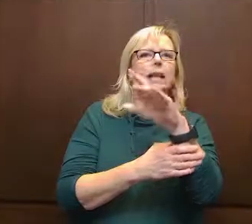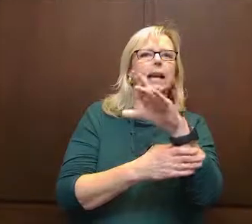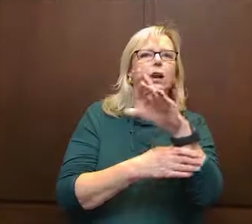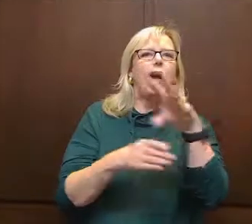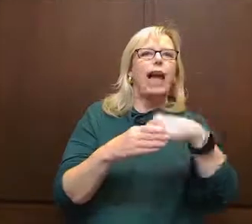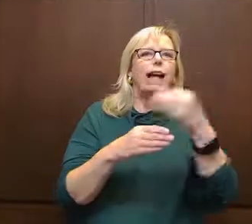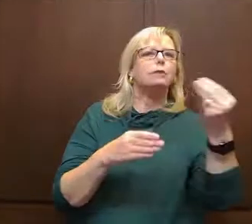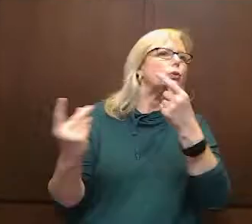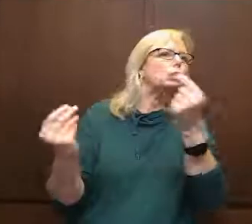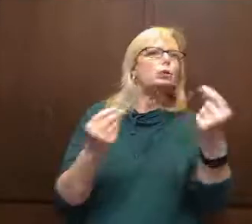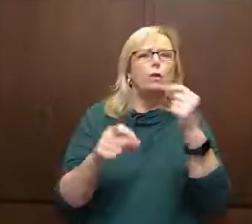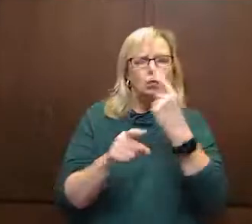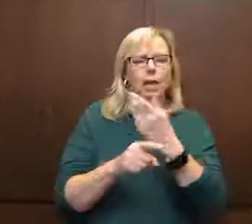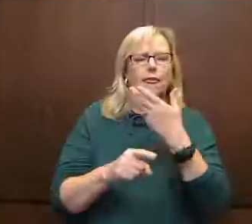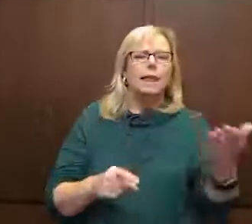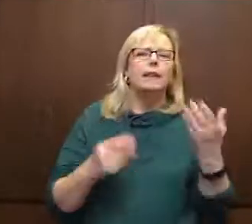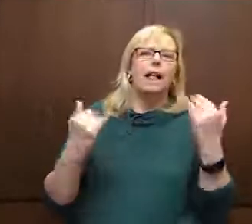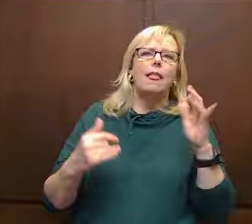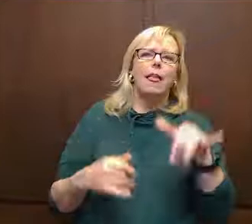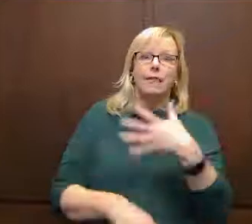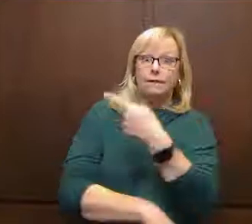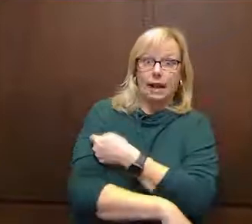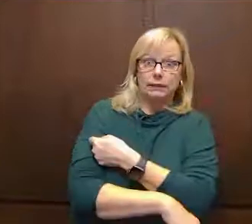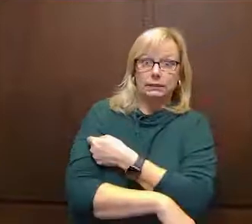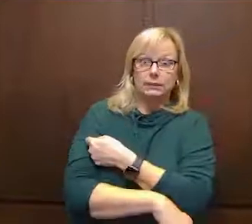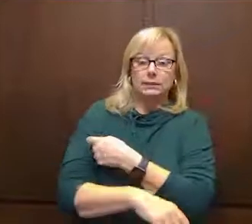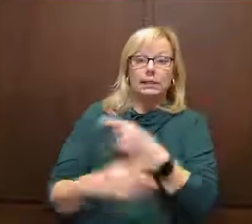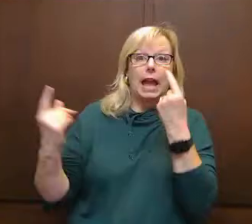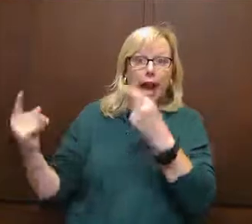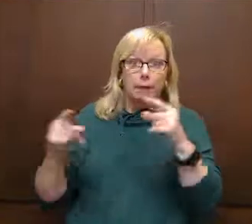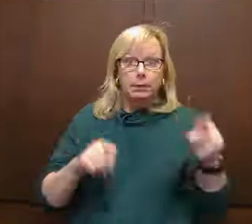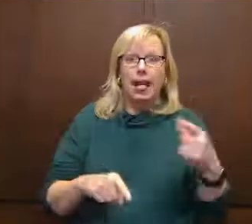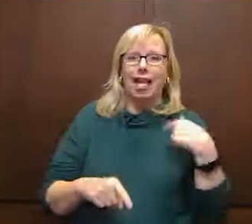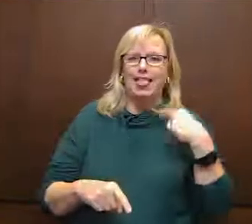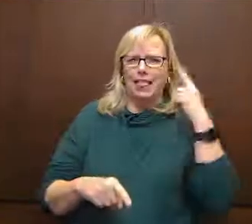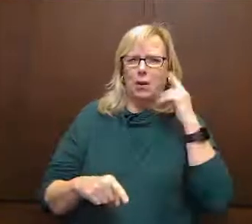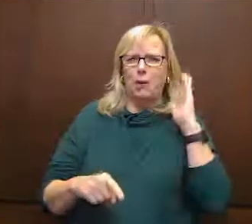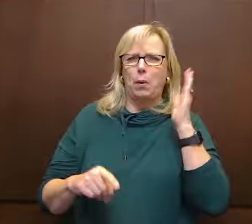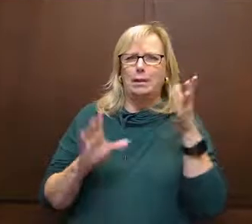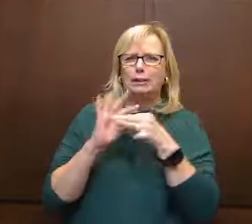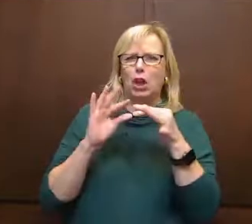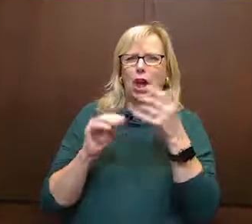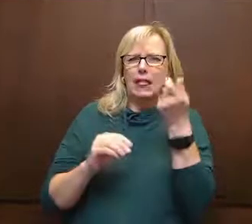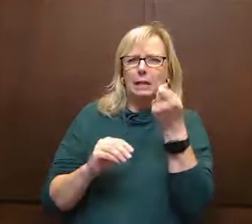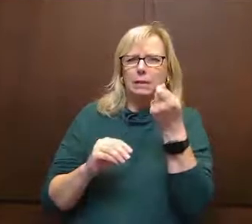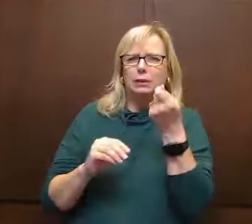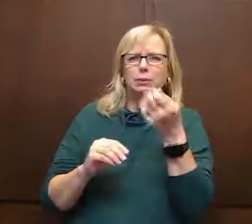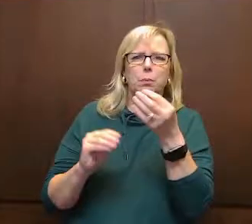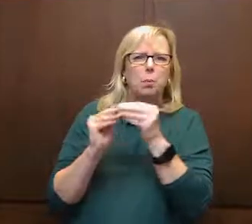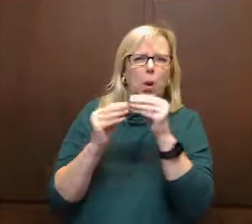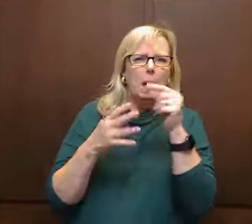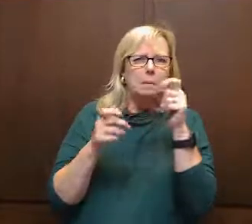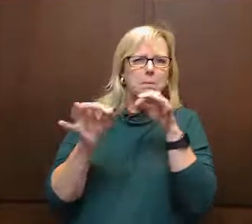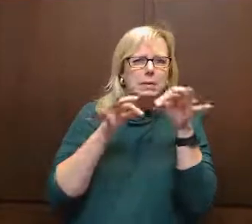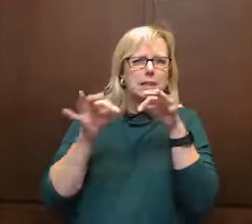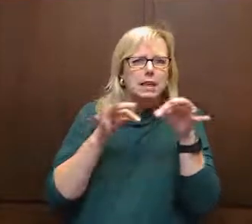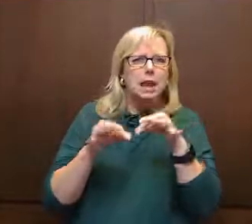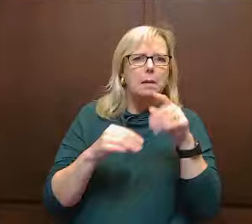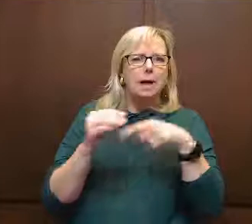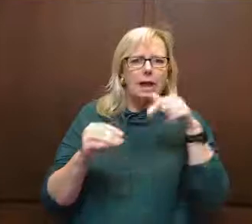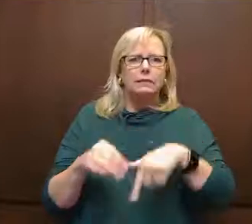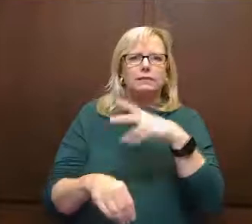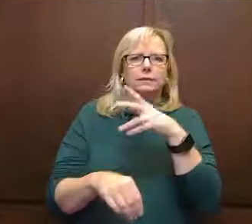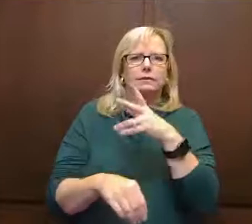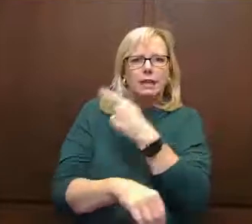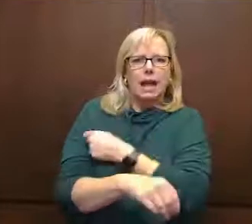right things. And now that the vaccine is happening, and I think we're going to be talking in a little more detail later on this week